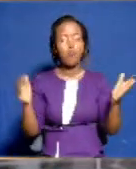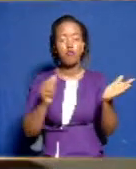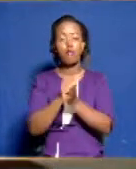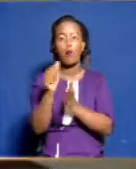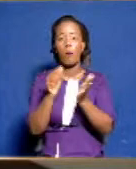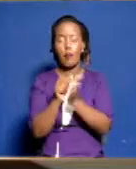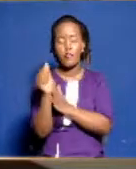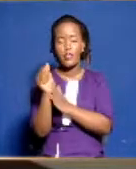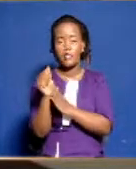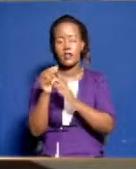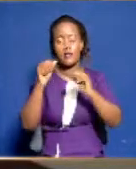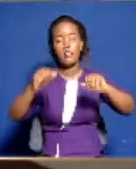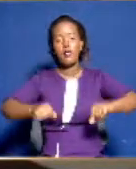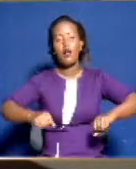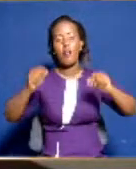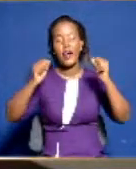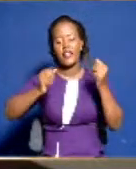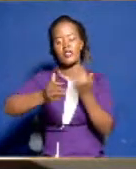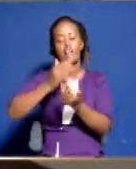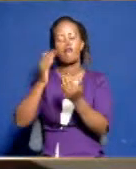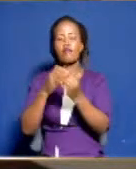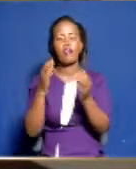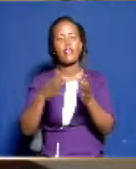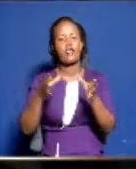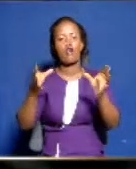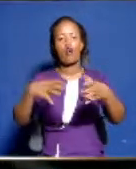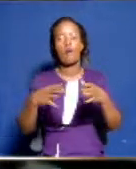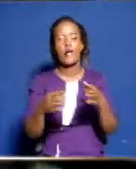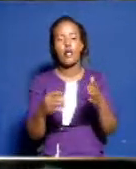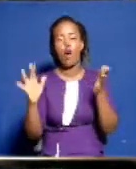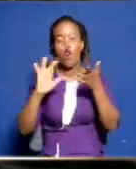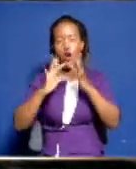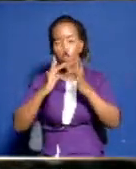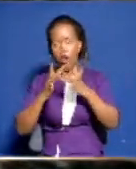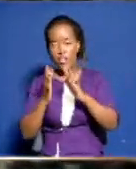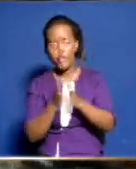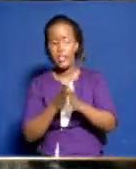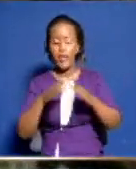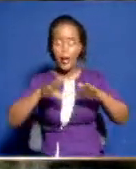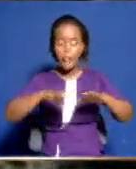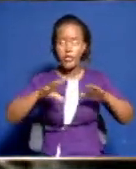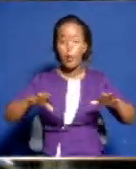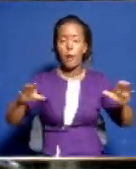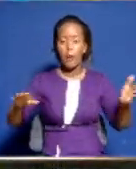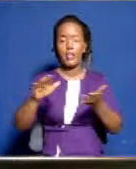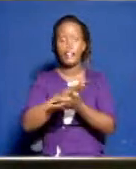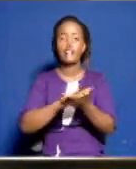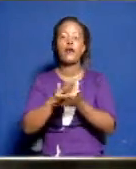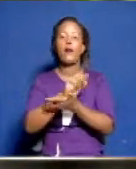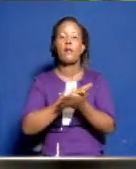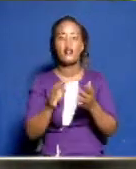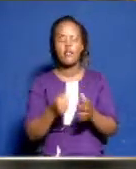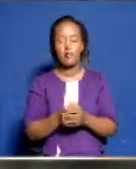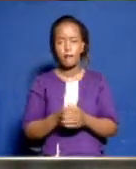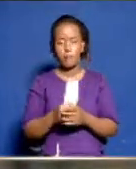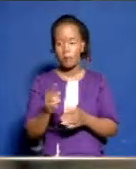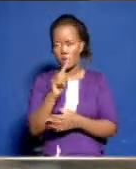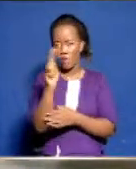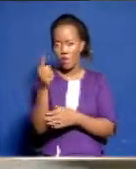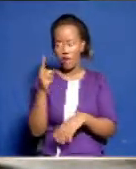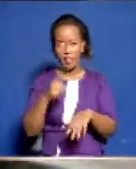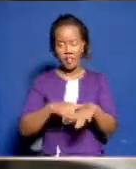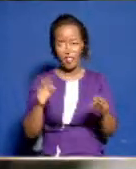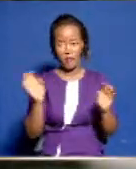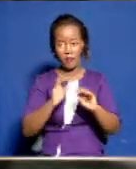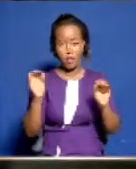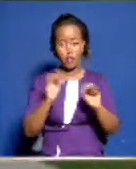Ad Manager, favored the company's own online ad marketplace, Google ADX. It is not the first time that the company,